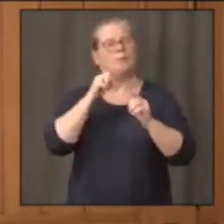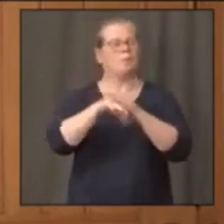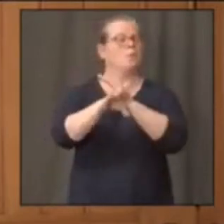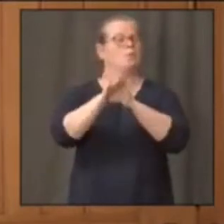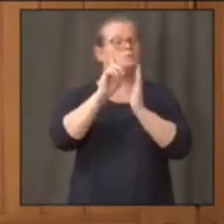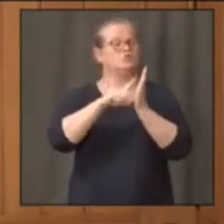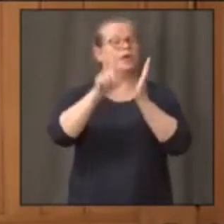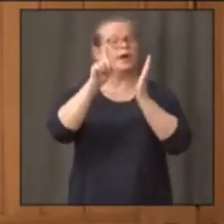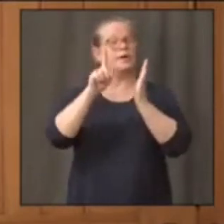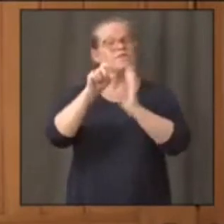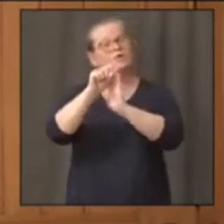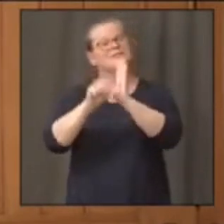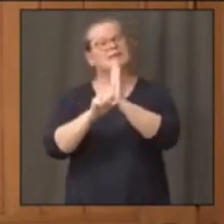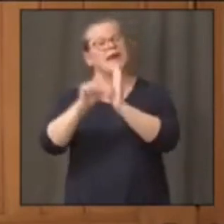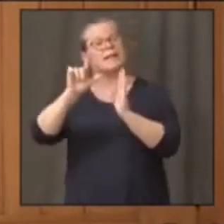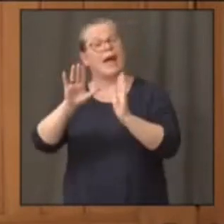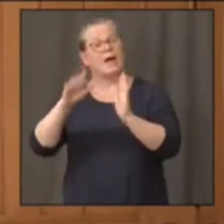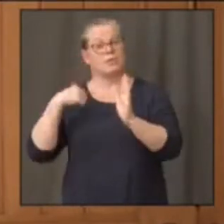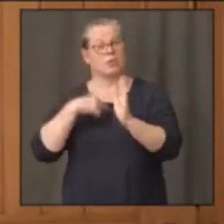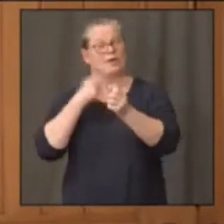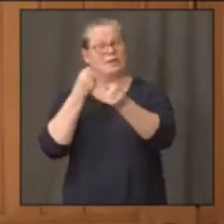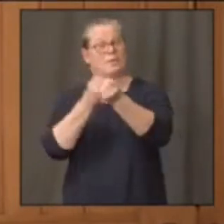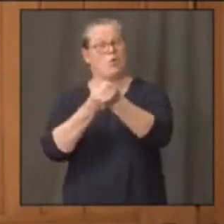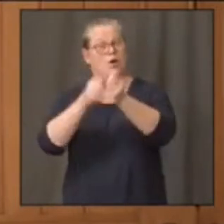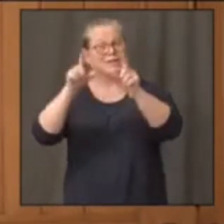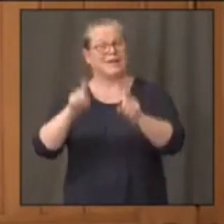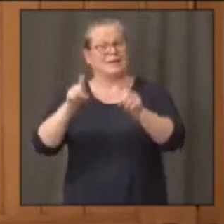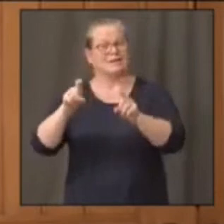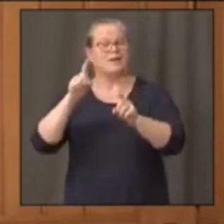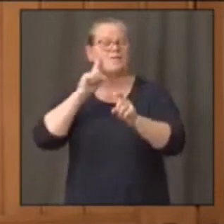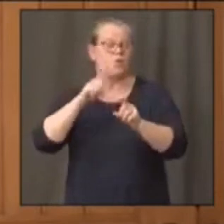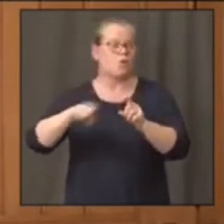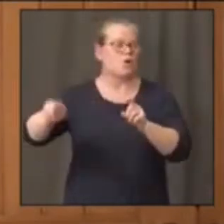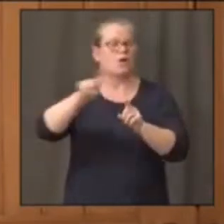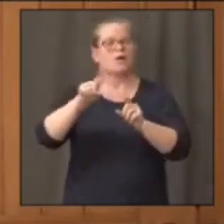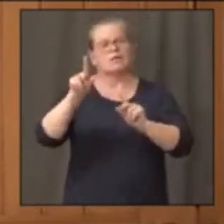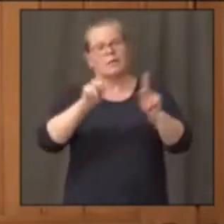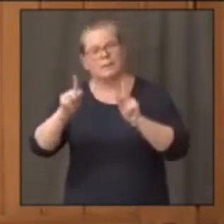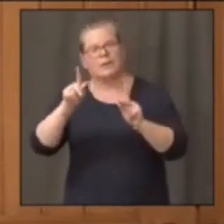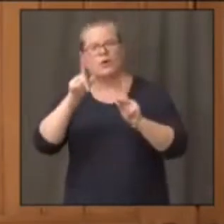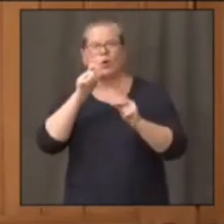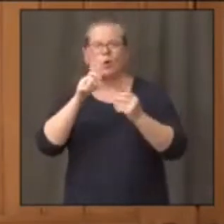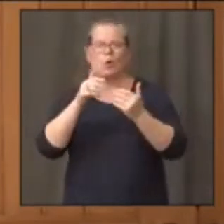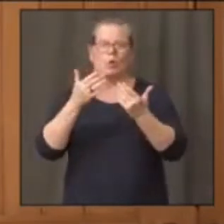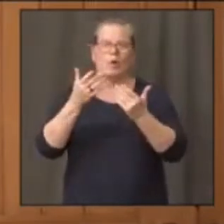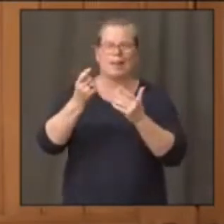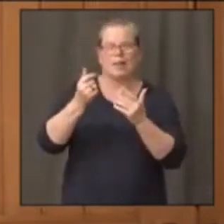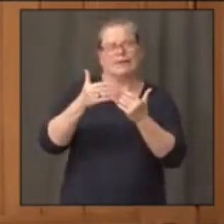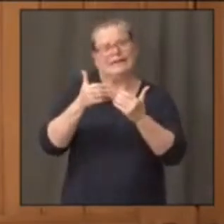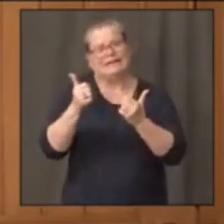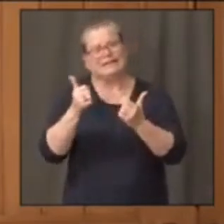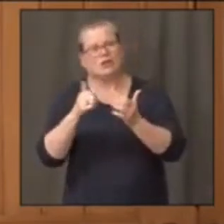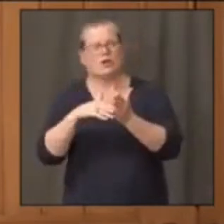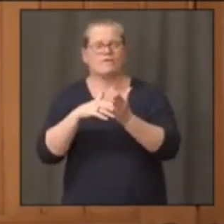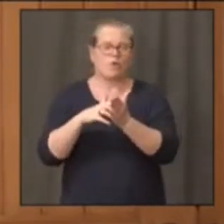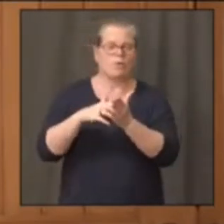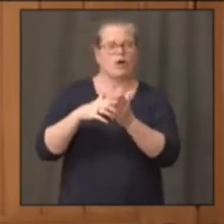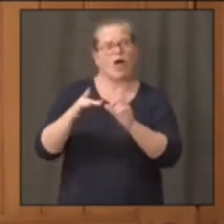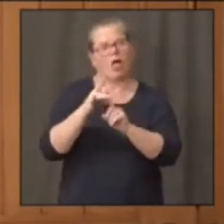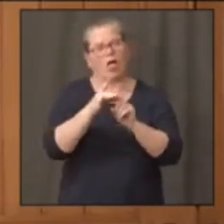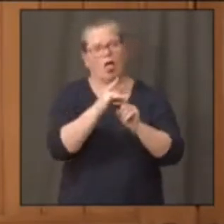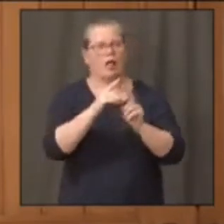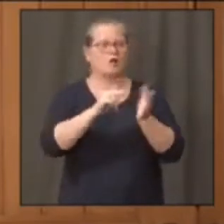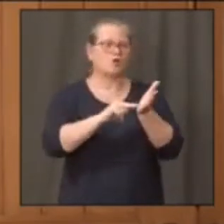with the vulnerable populations Dr. Coe referred to, consistent with our testing strategy. So the federally qualified health centers, the nursing